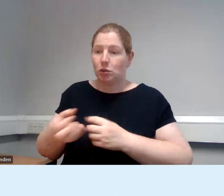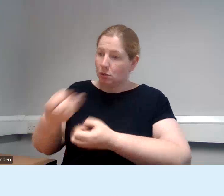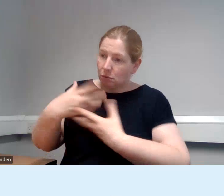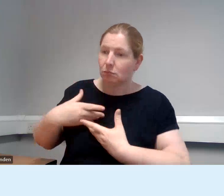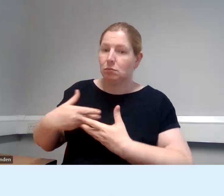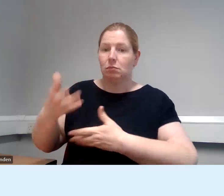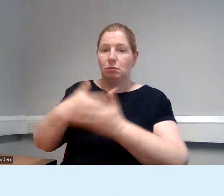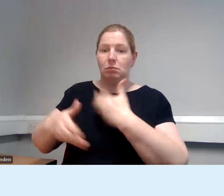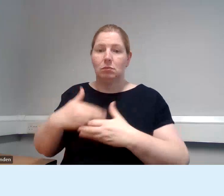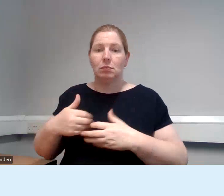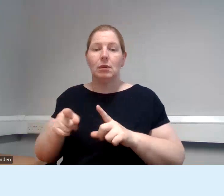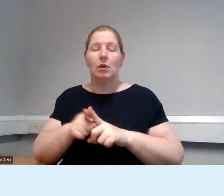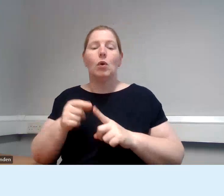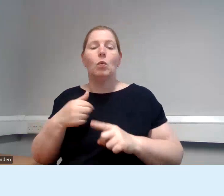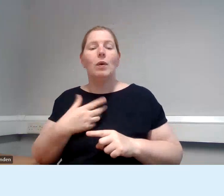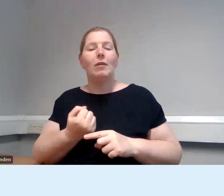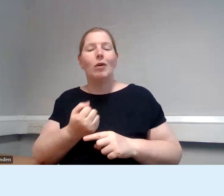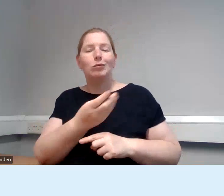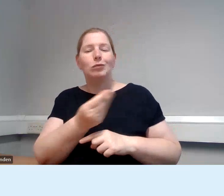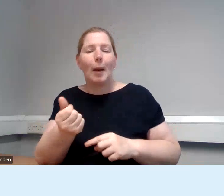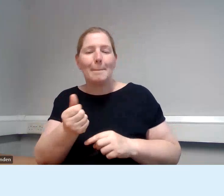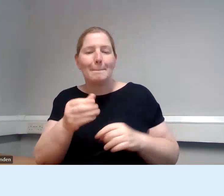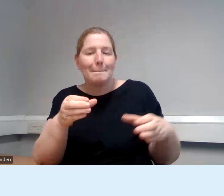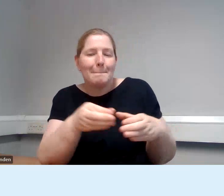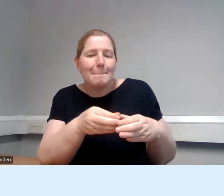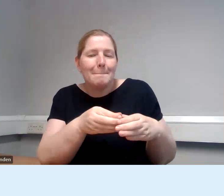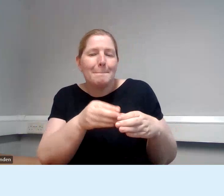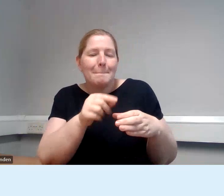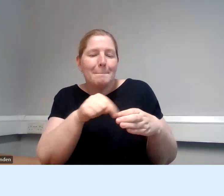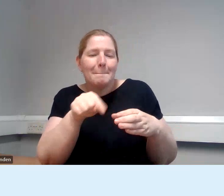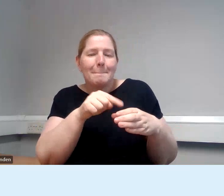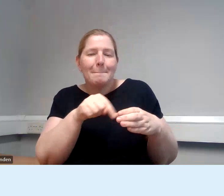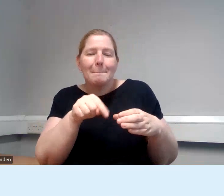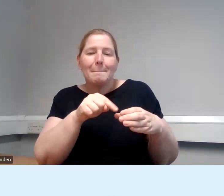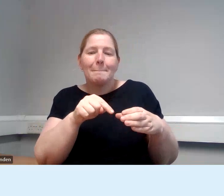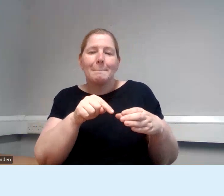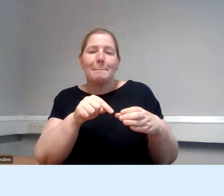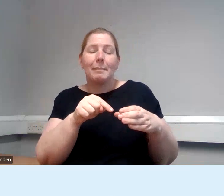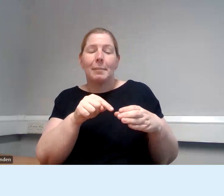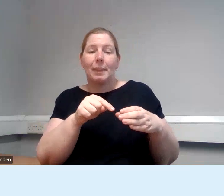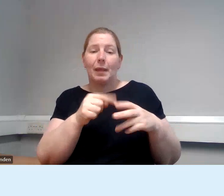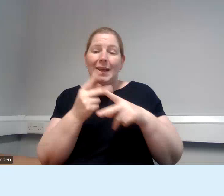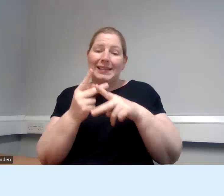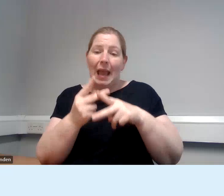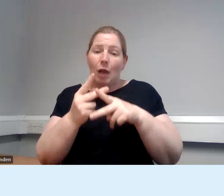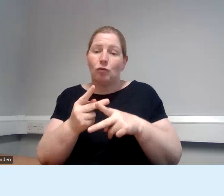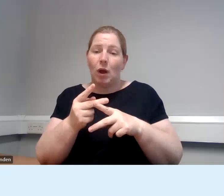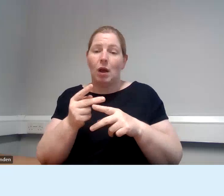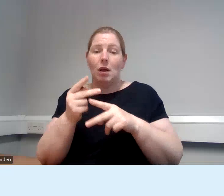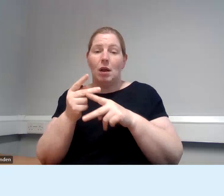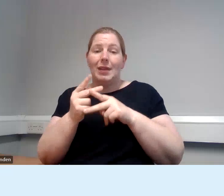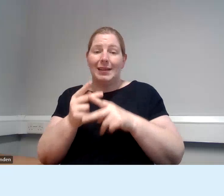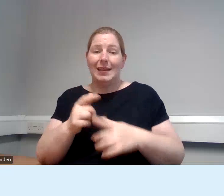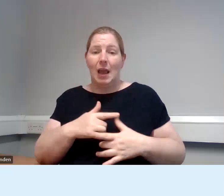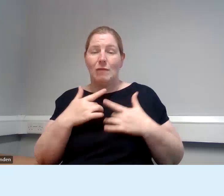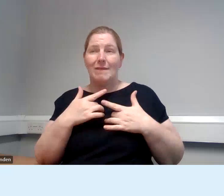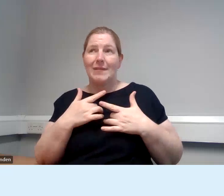a small cohort of patients with carers where the carers have felt, I think, a bit